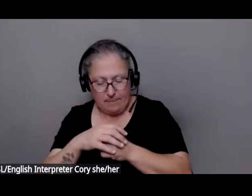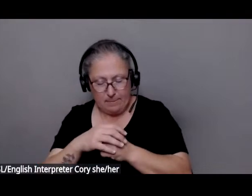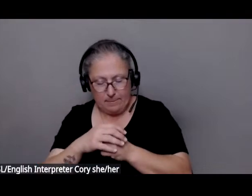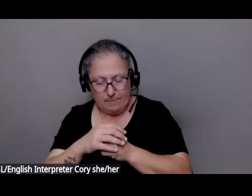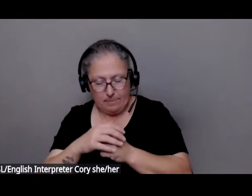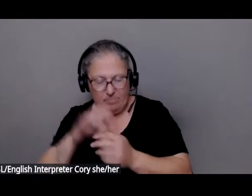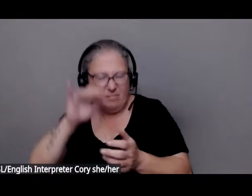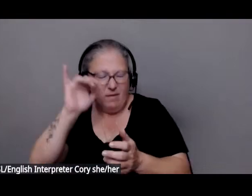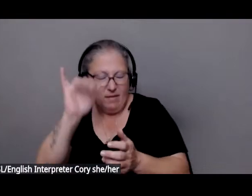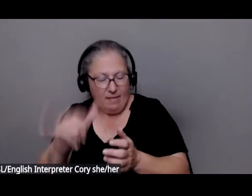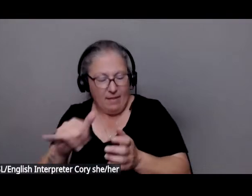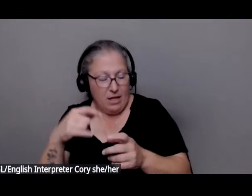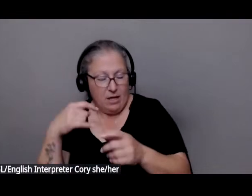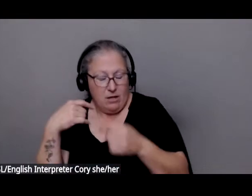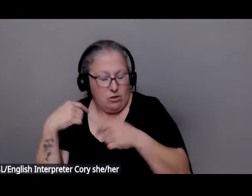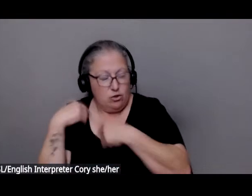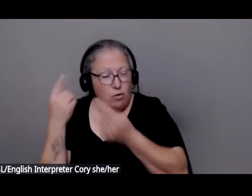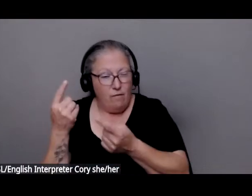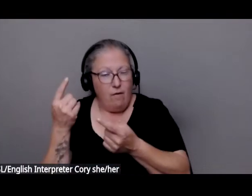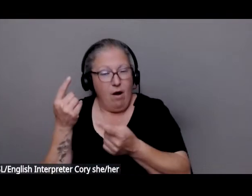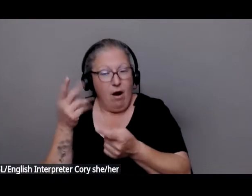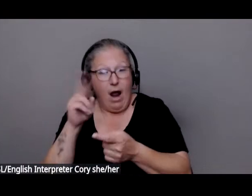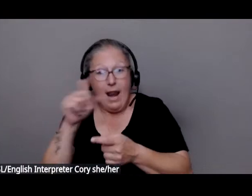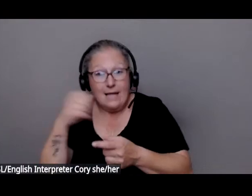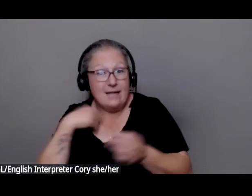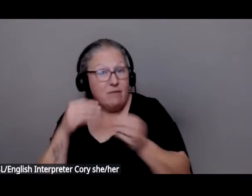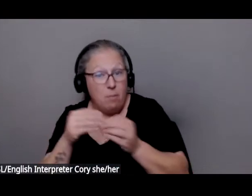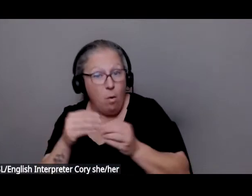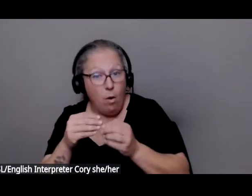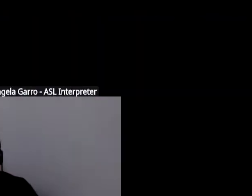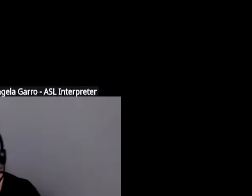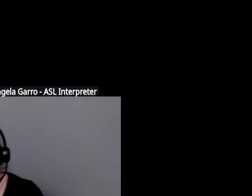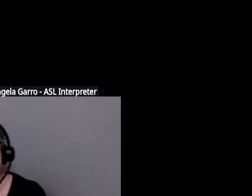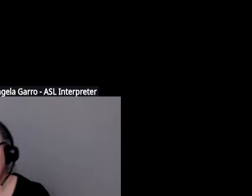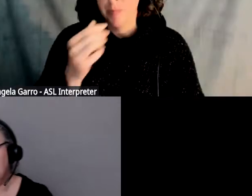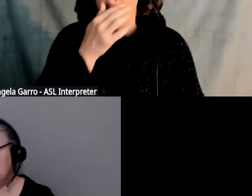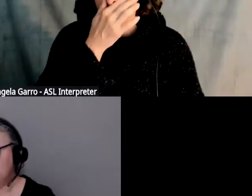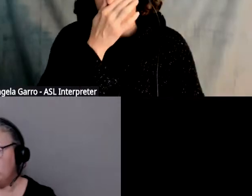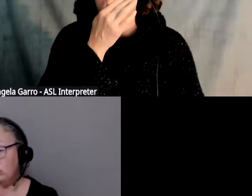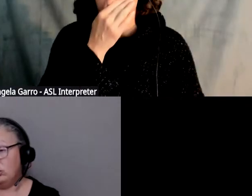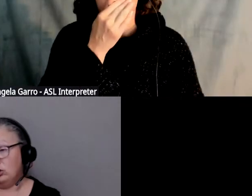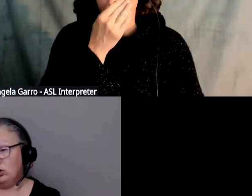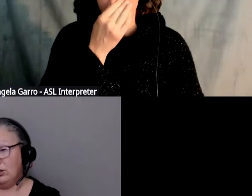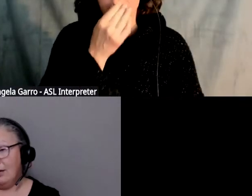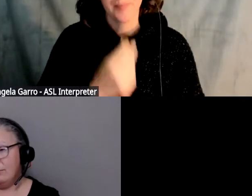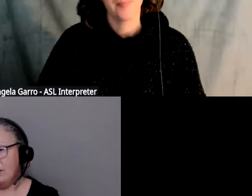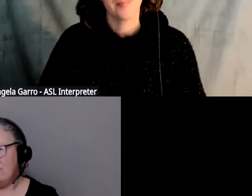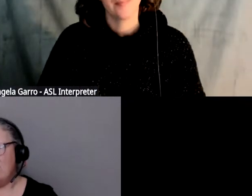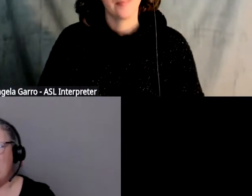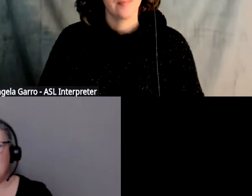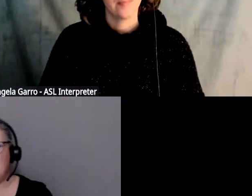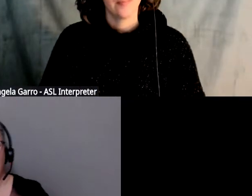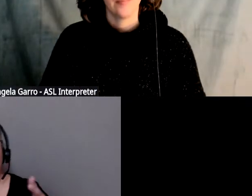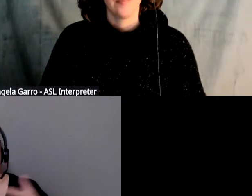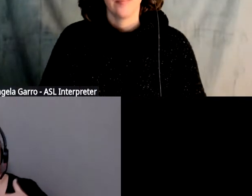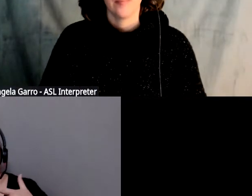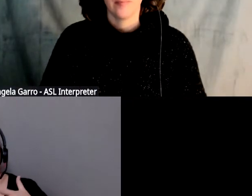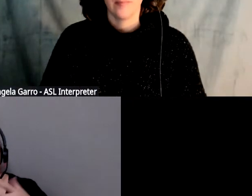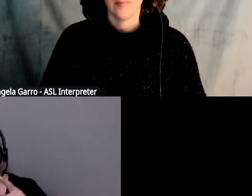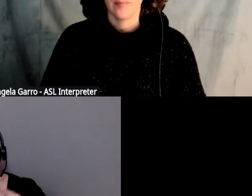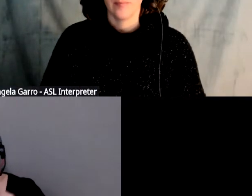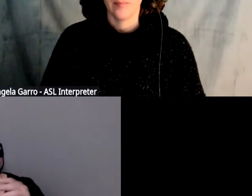And that's what we have so far, unless there's more. Anybody? Trustee Jacobson? I just have a concern about having the